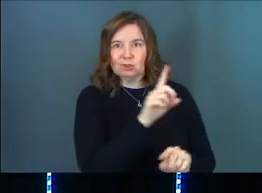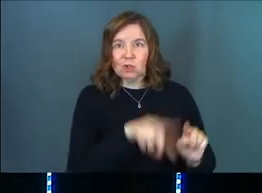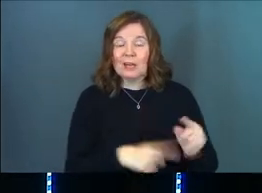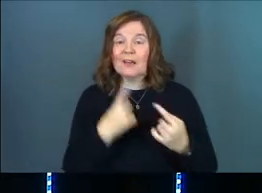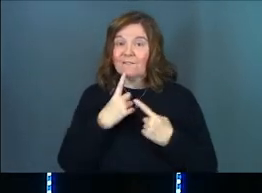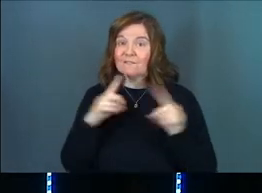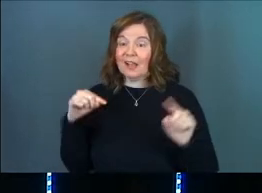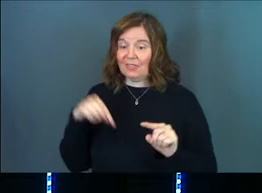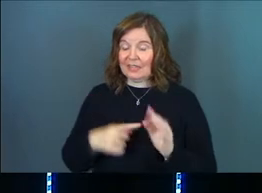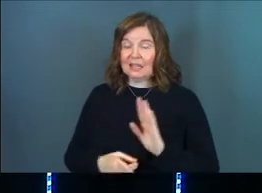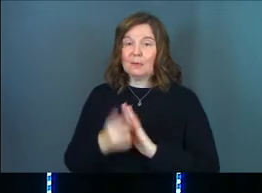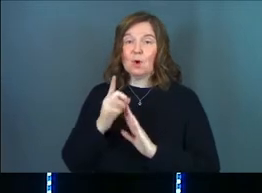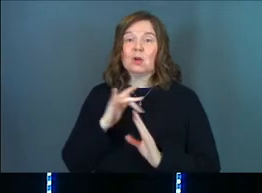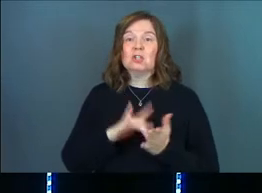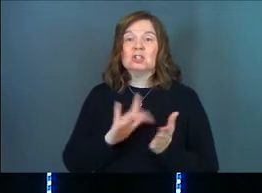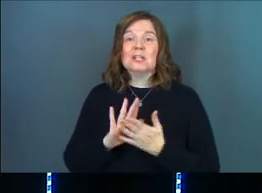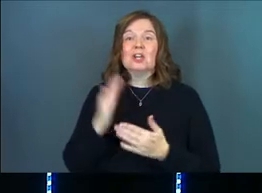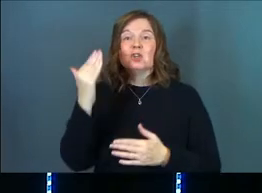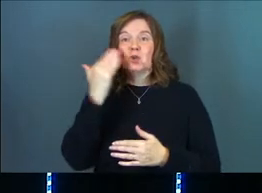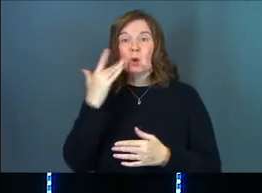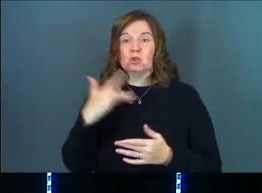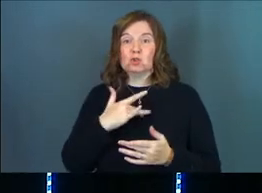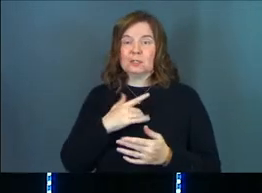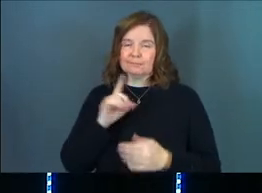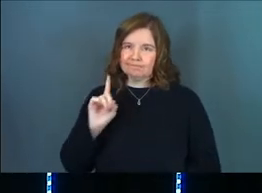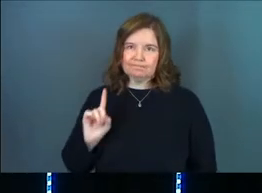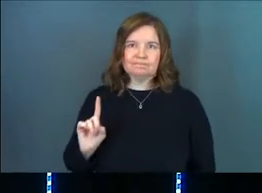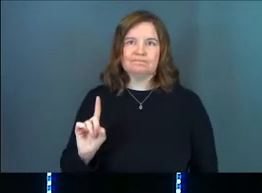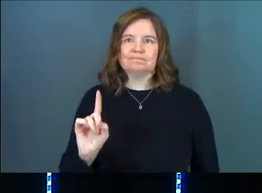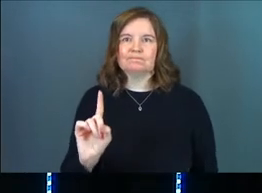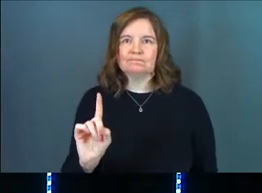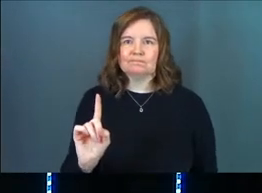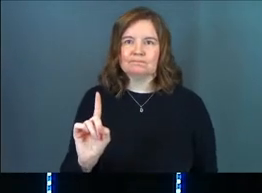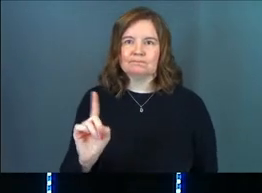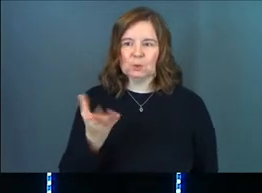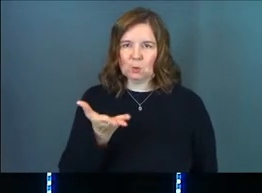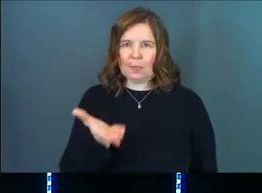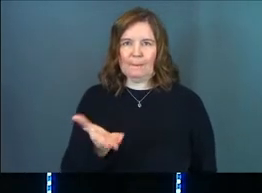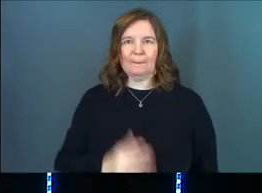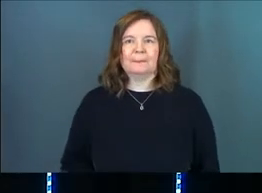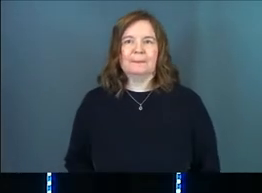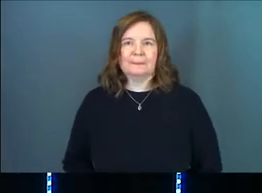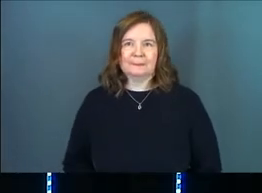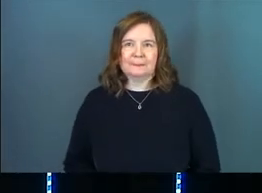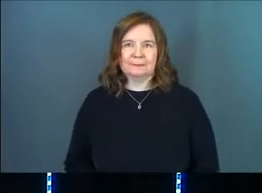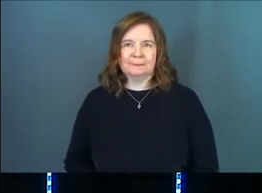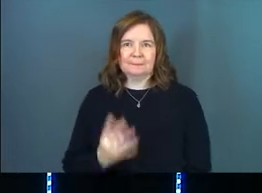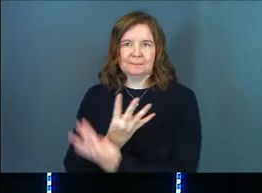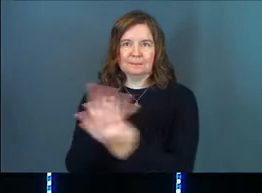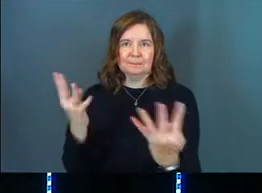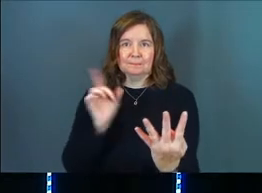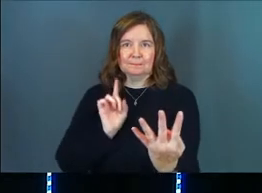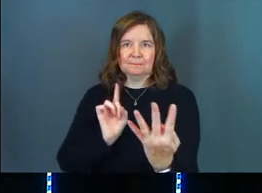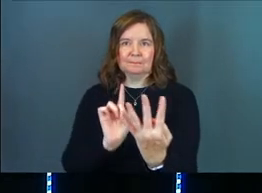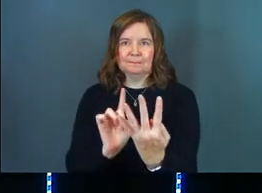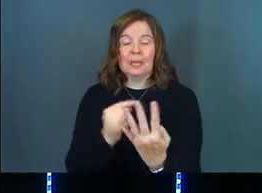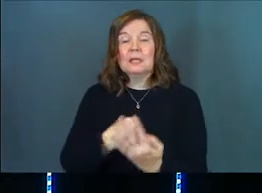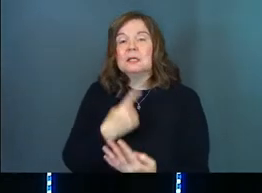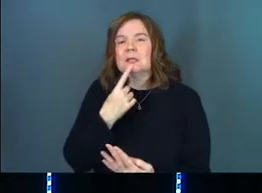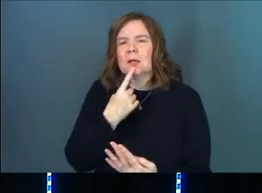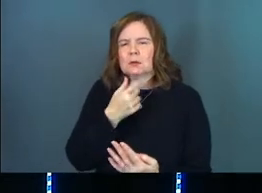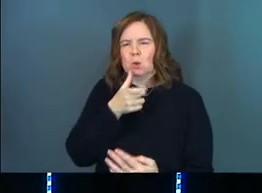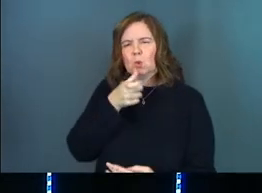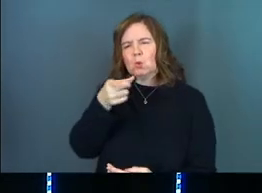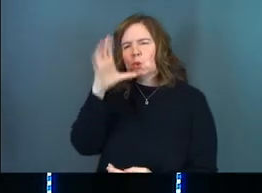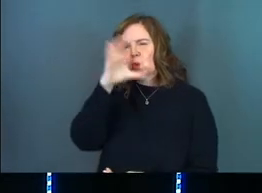him. Finally, this is the moment and Jesus knows it, so Jesus steps forward to them. And what does he say?